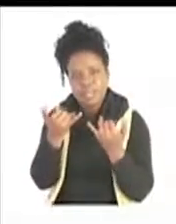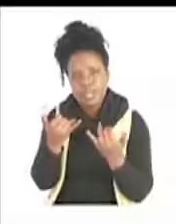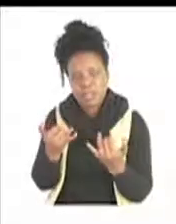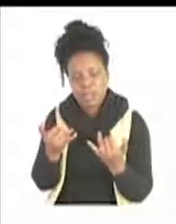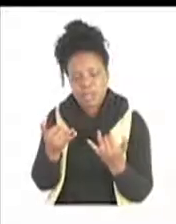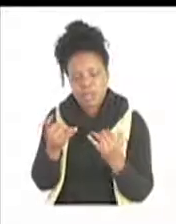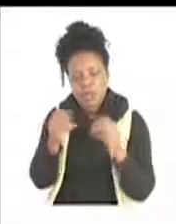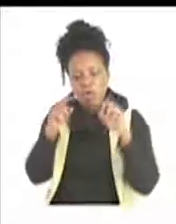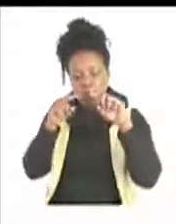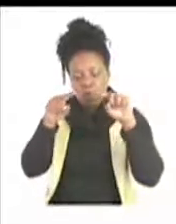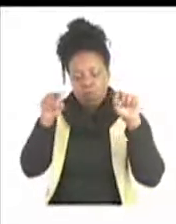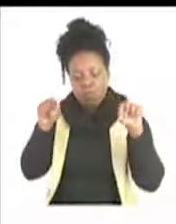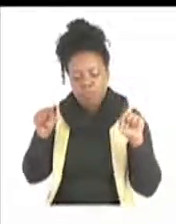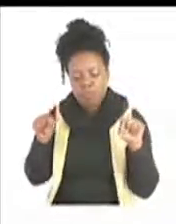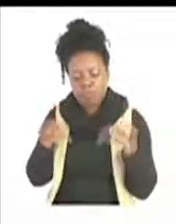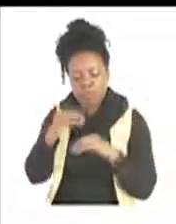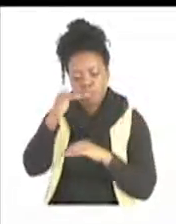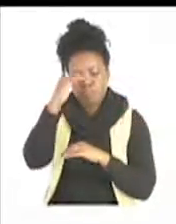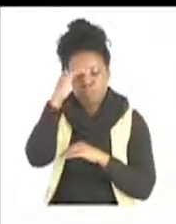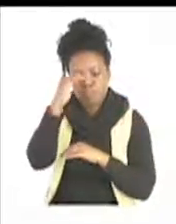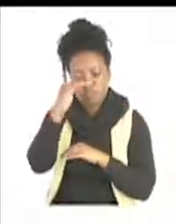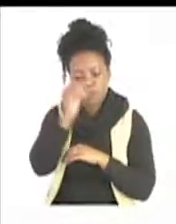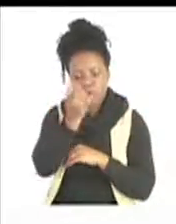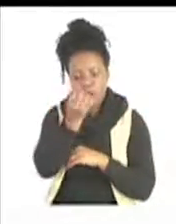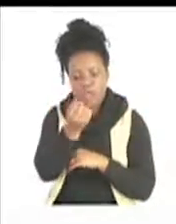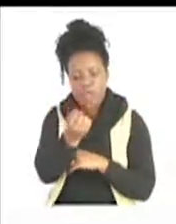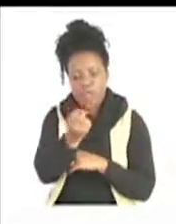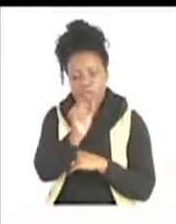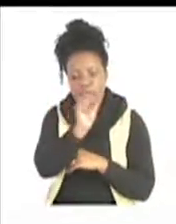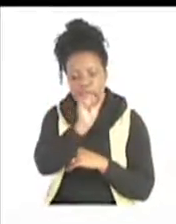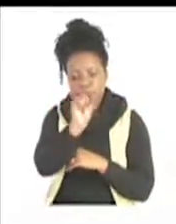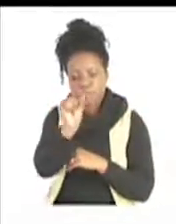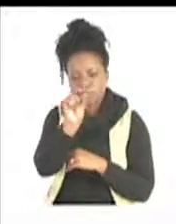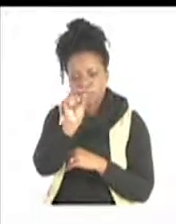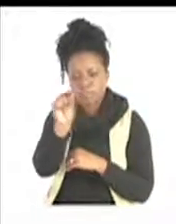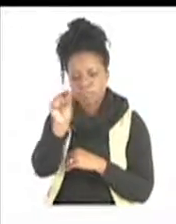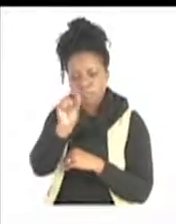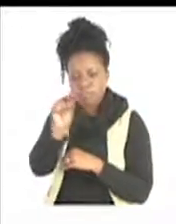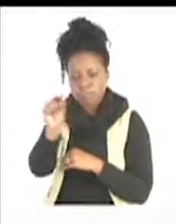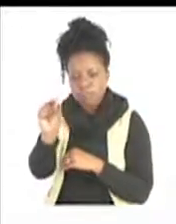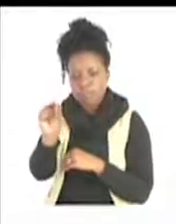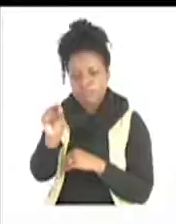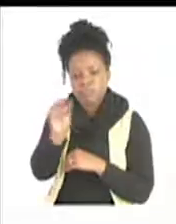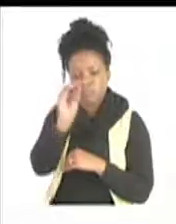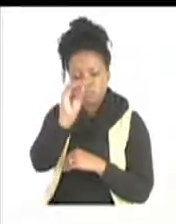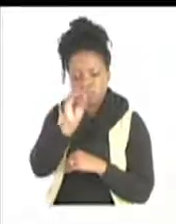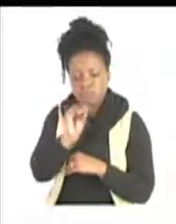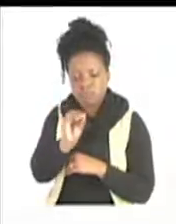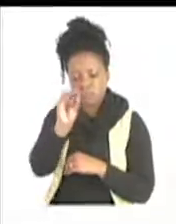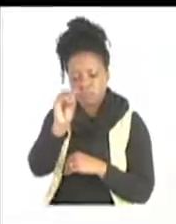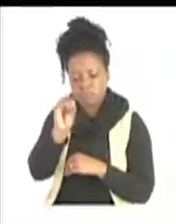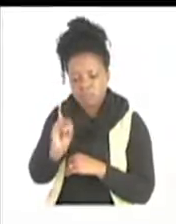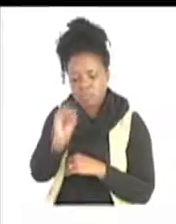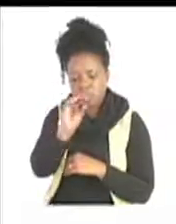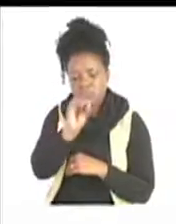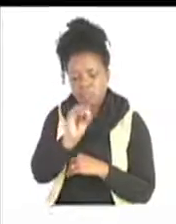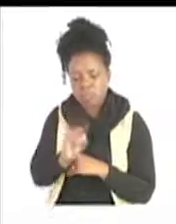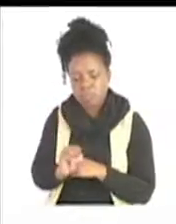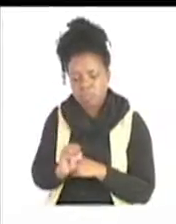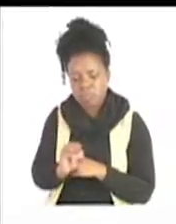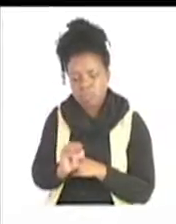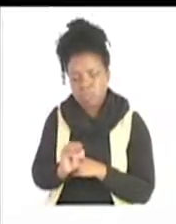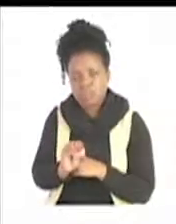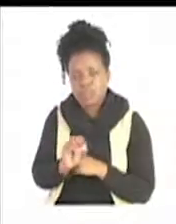correct reflexive pronoun to fill in the blank spaces. Now remember,